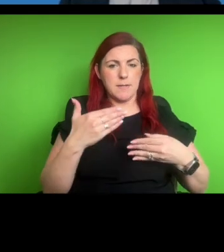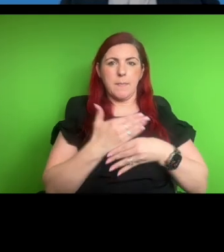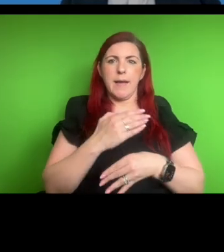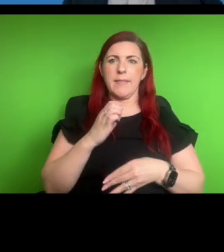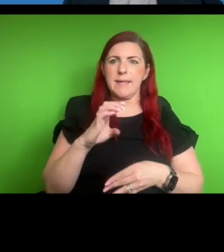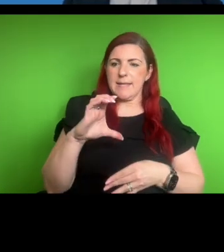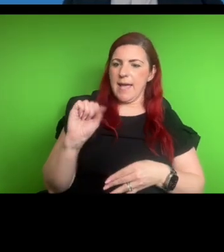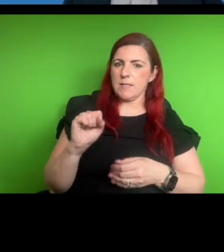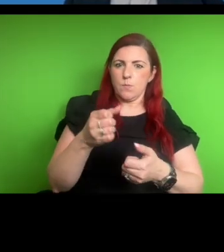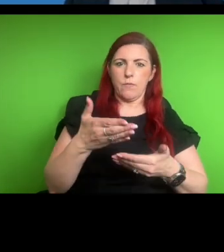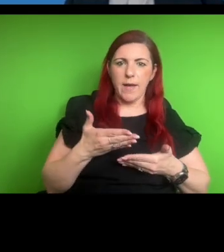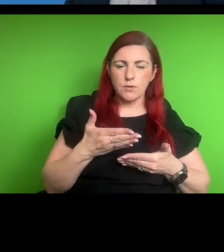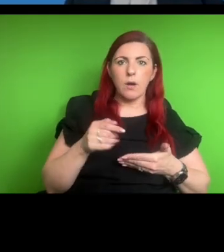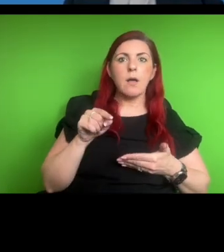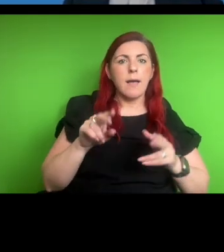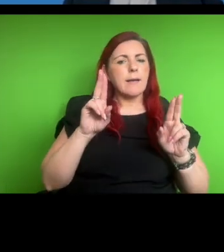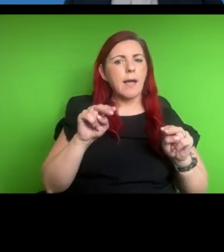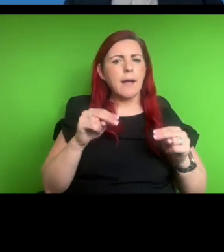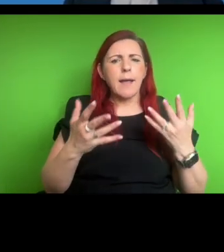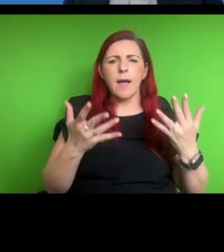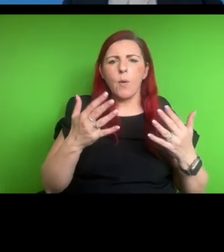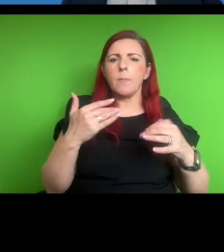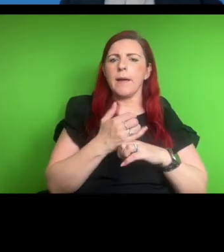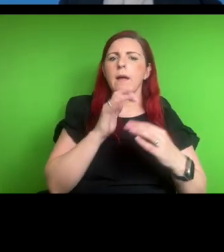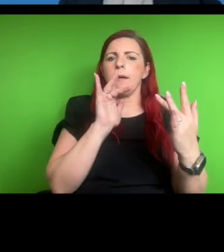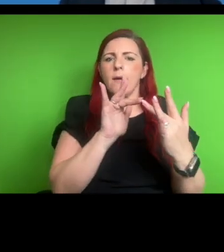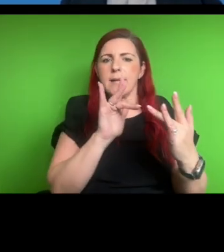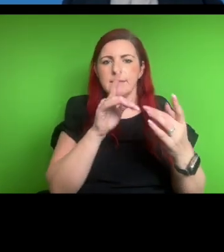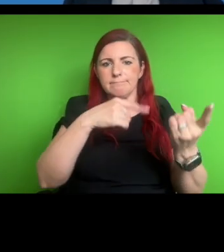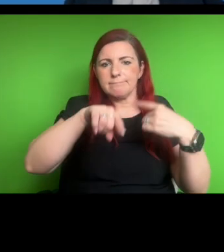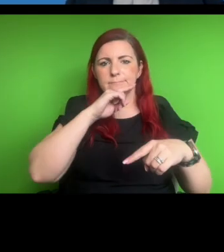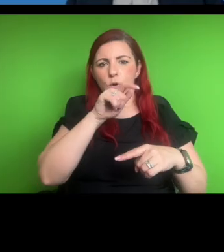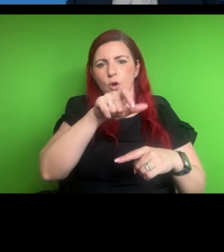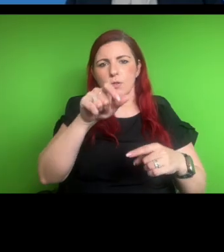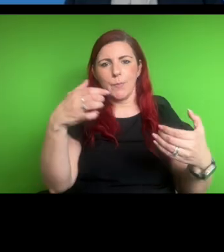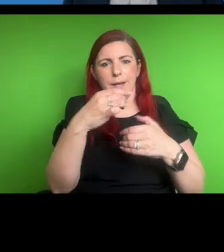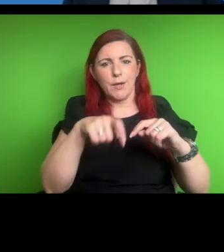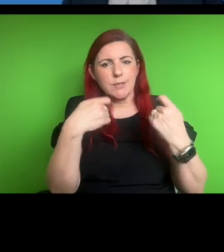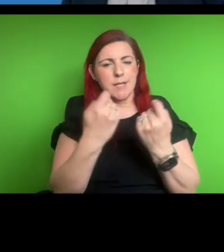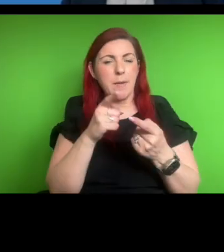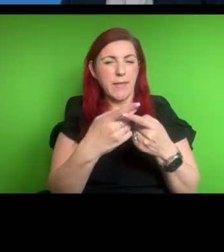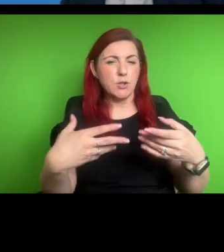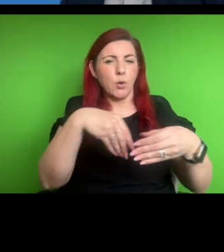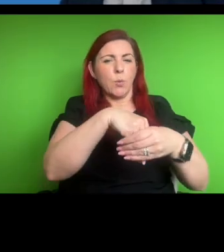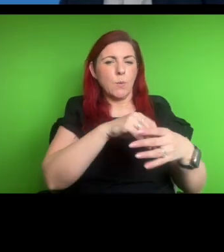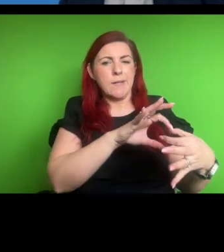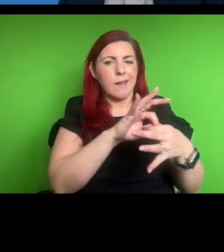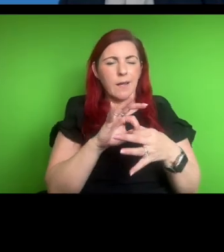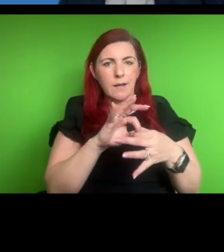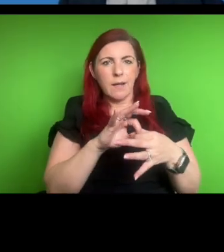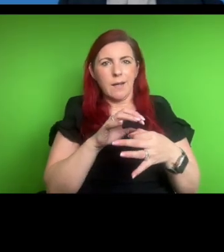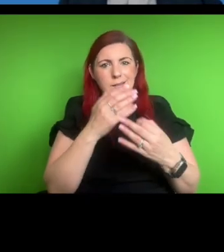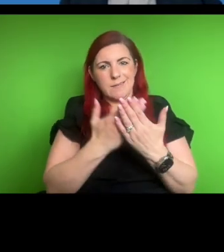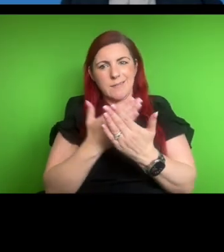by contacting our customer care team. And I've included a link in the slide, but of course you'll easily find